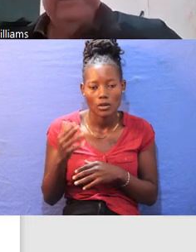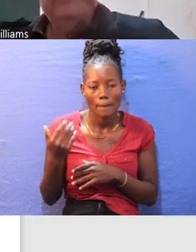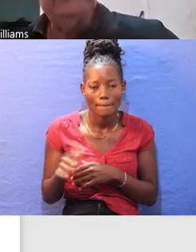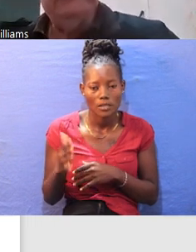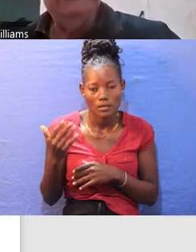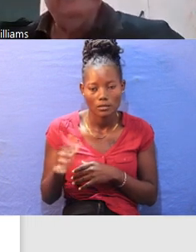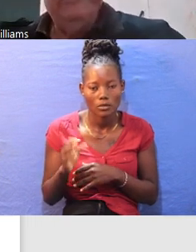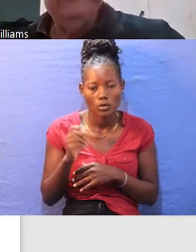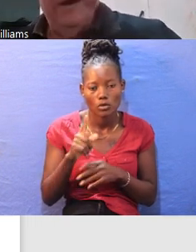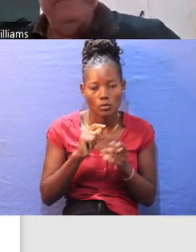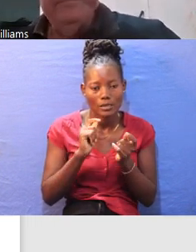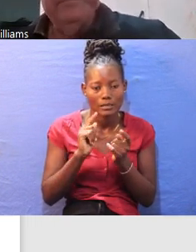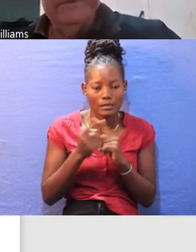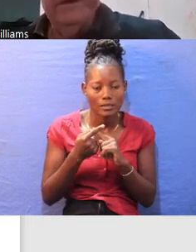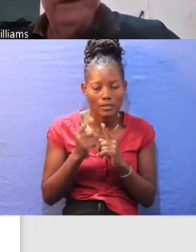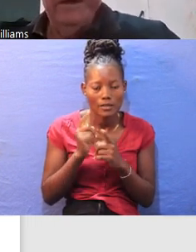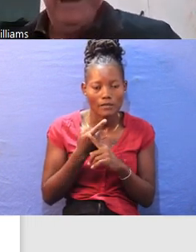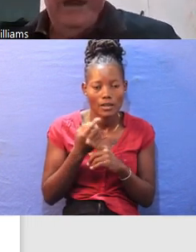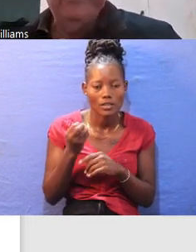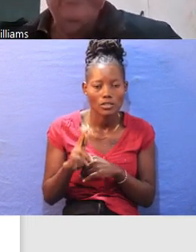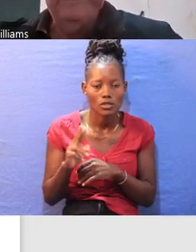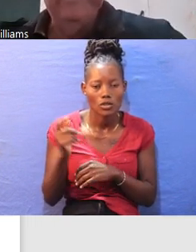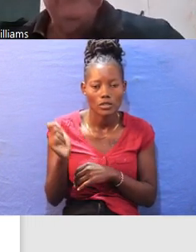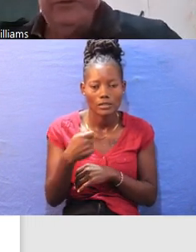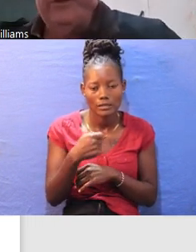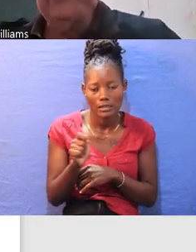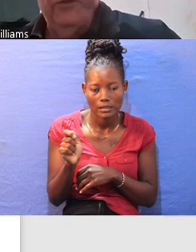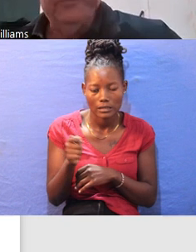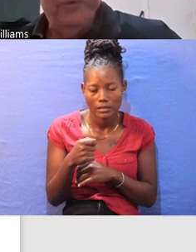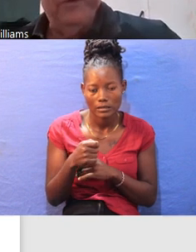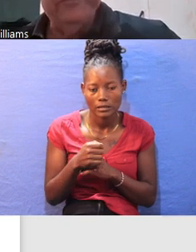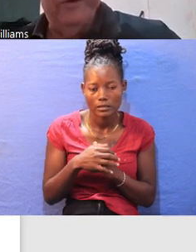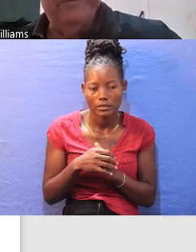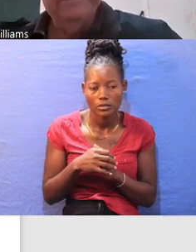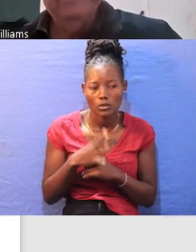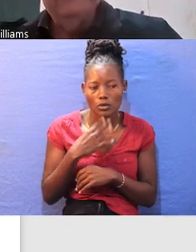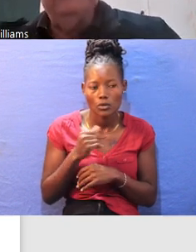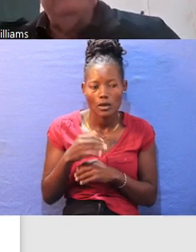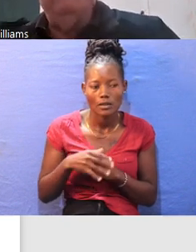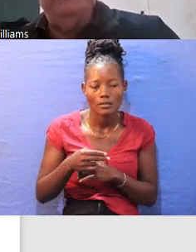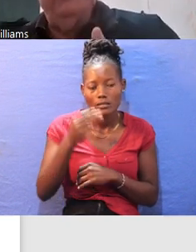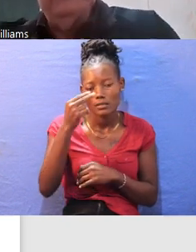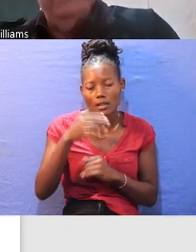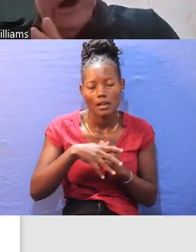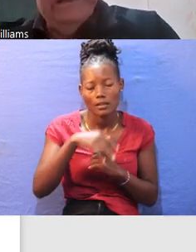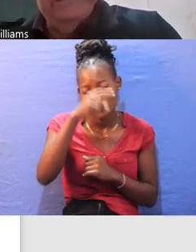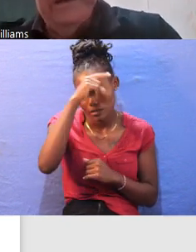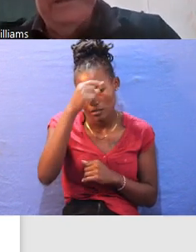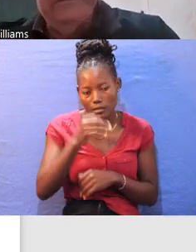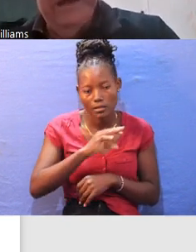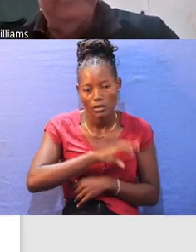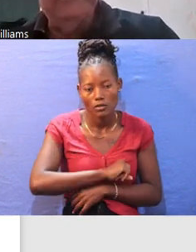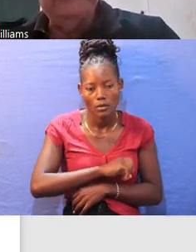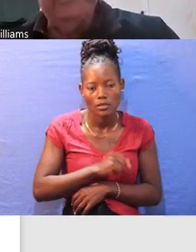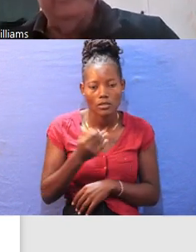tennis. So you do need some higher degree of endurance for those sports. So, but we're not talking about